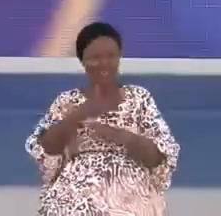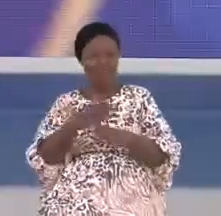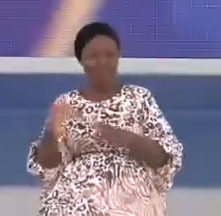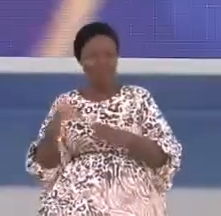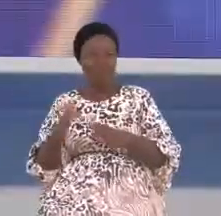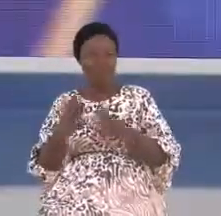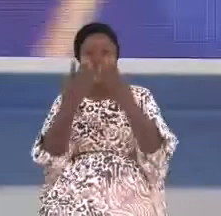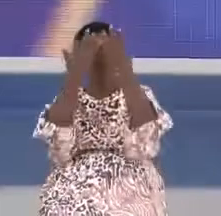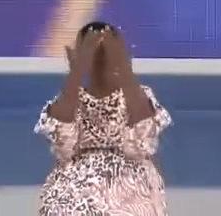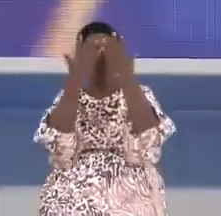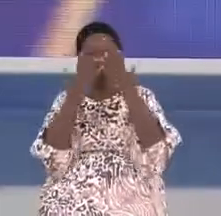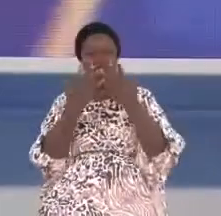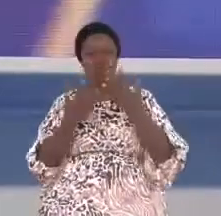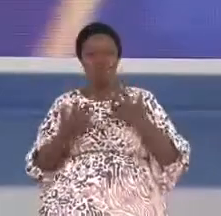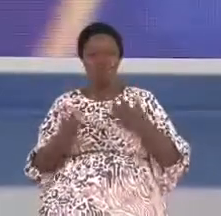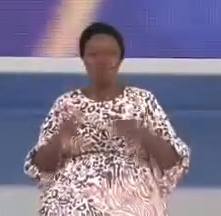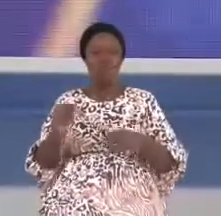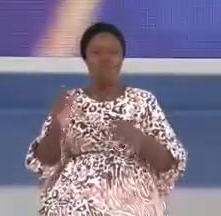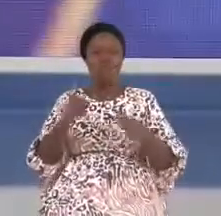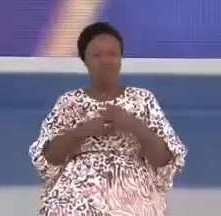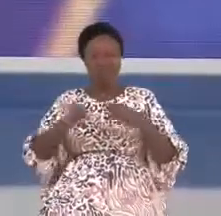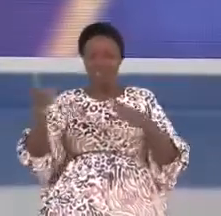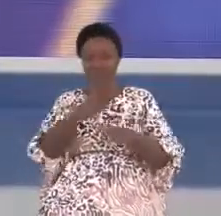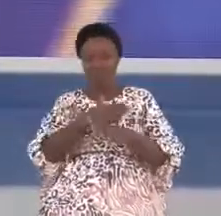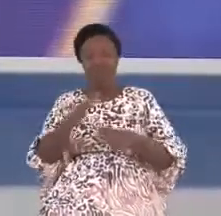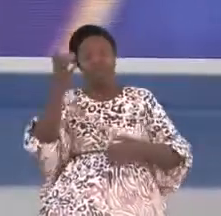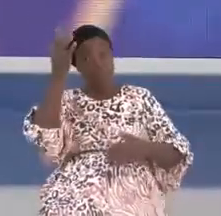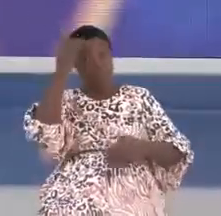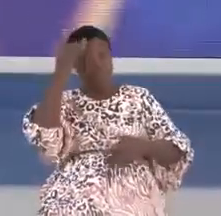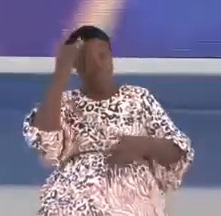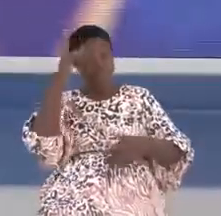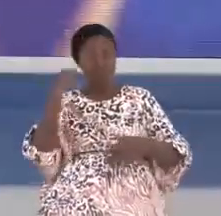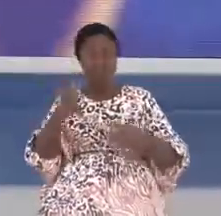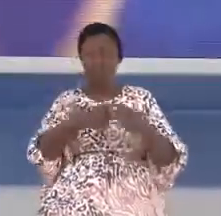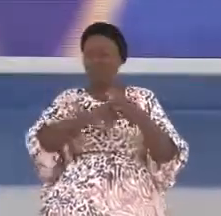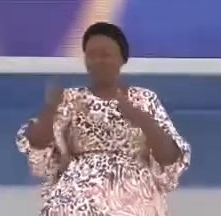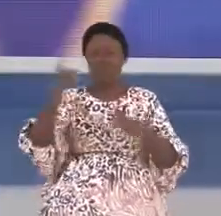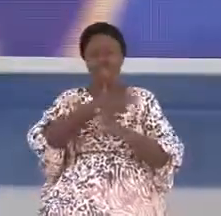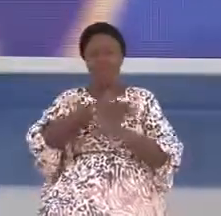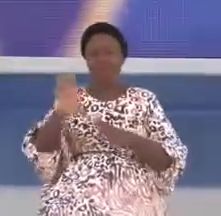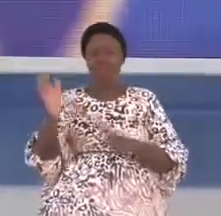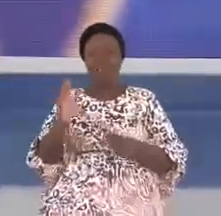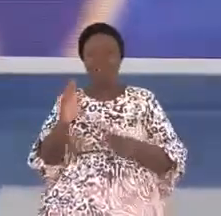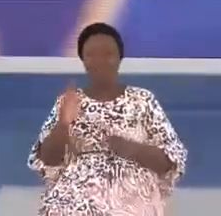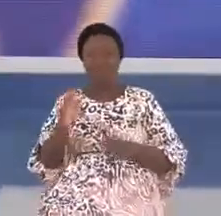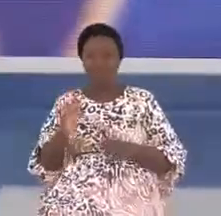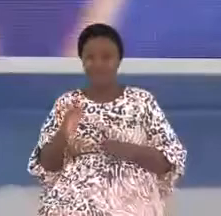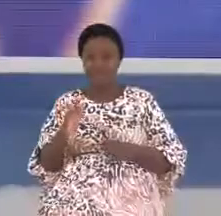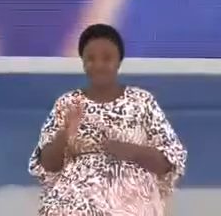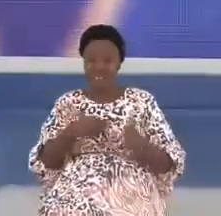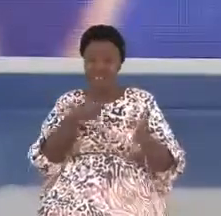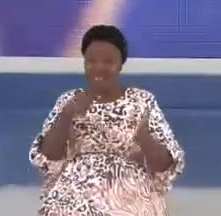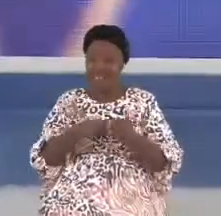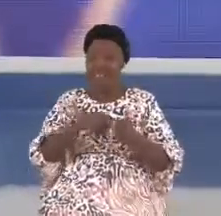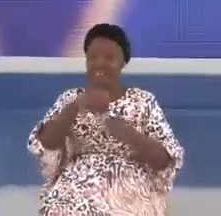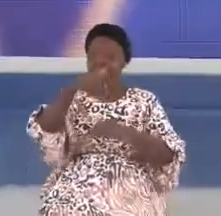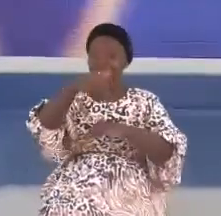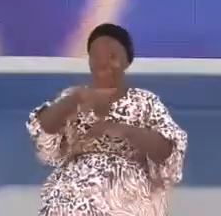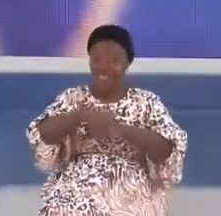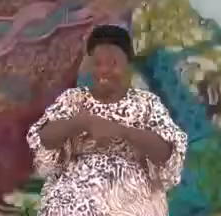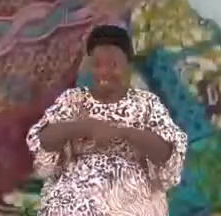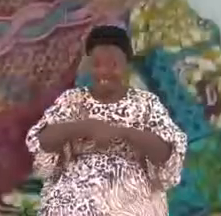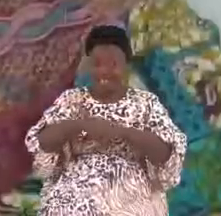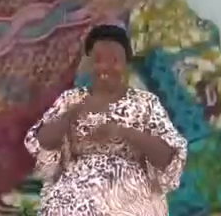sorrow will vanish away sickness will vanish away tonight it will